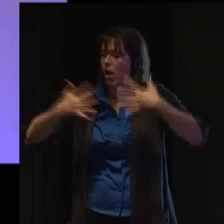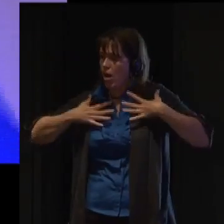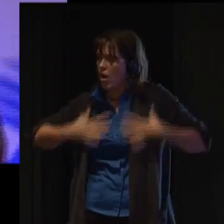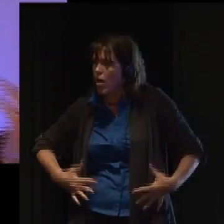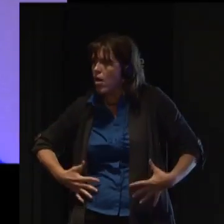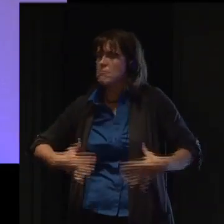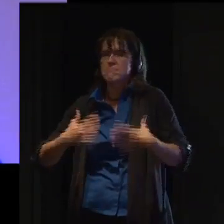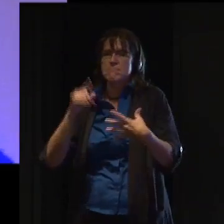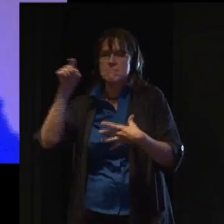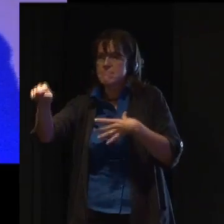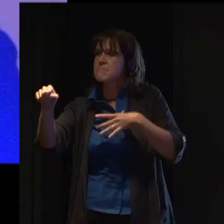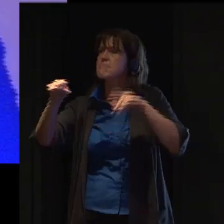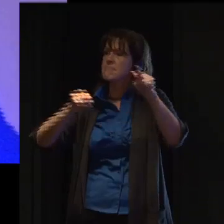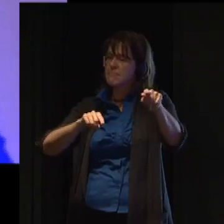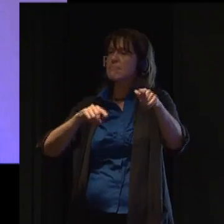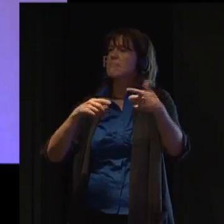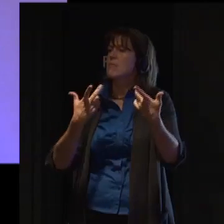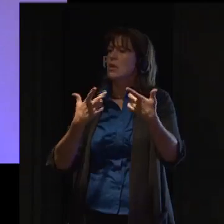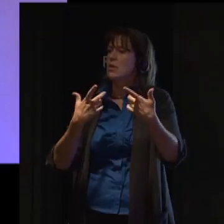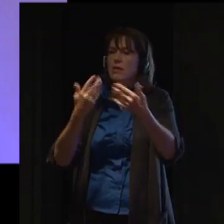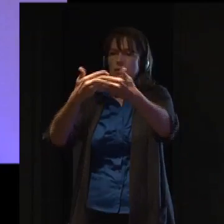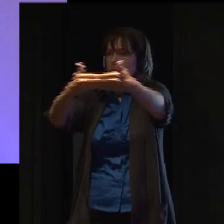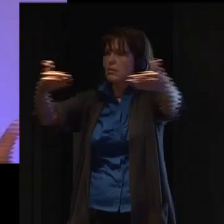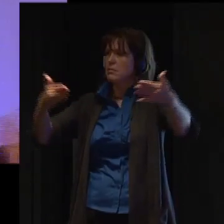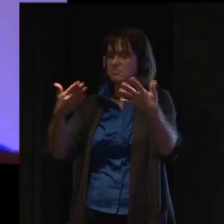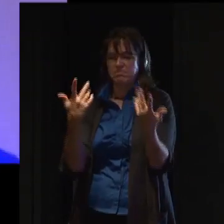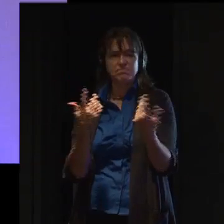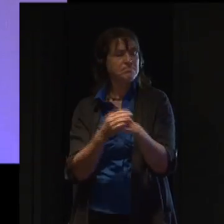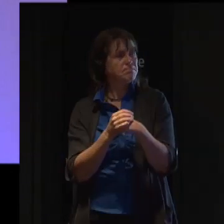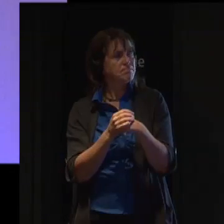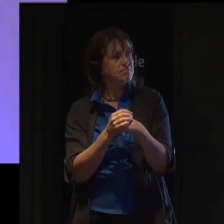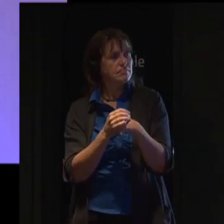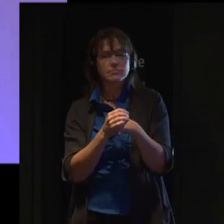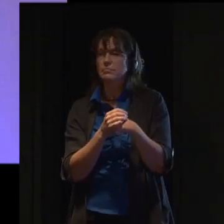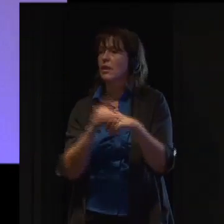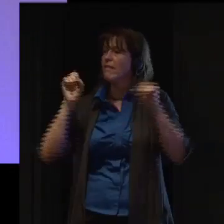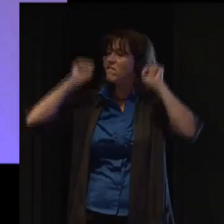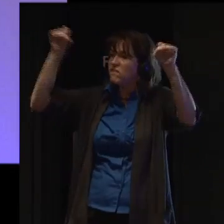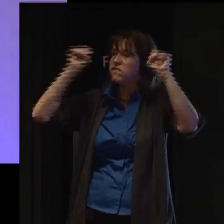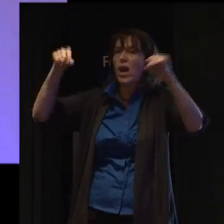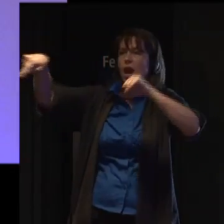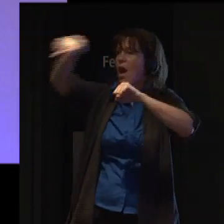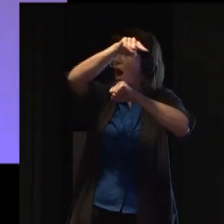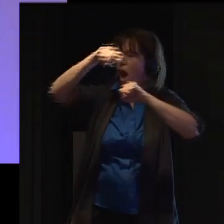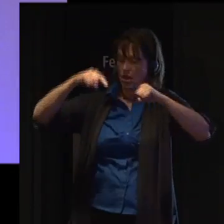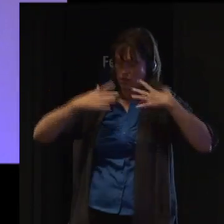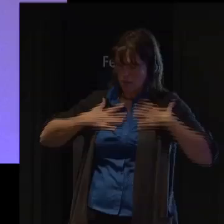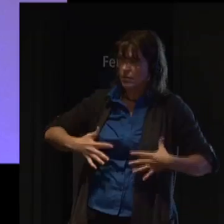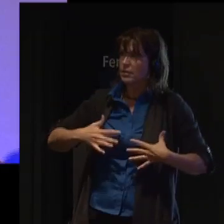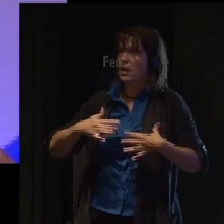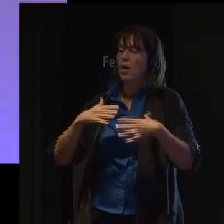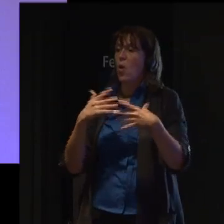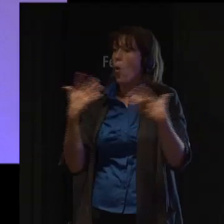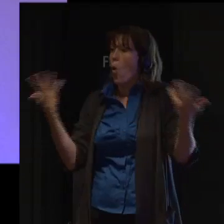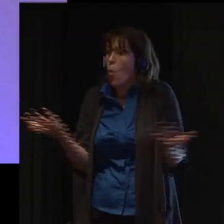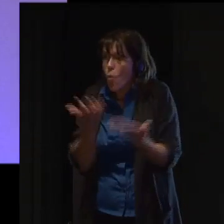have, how the fans are dressed up in which colors, where the match takes place.